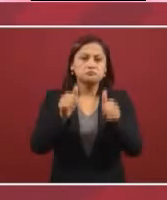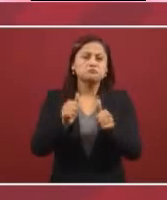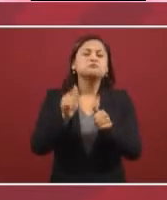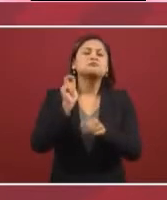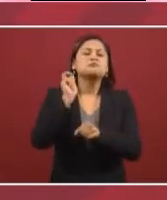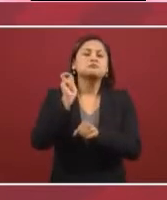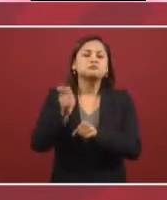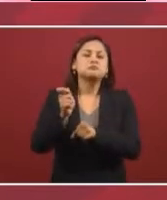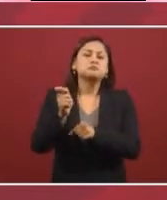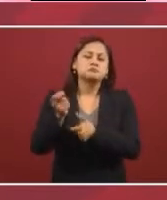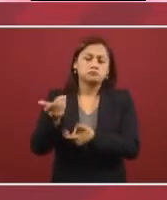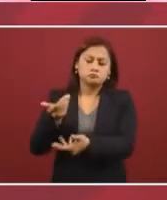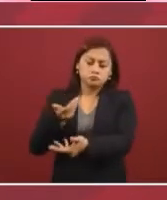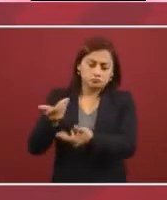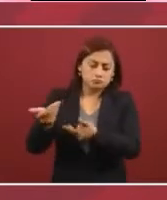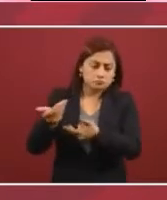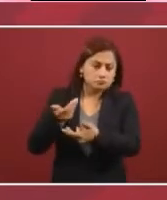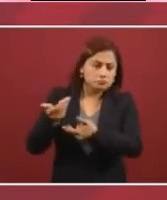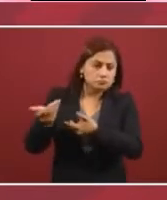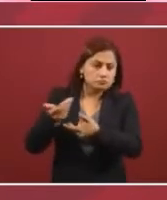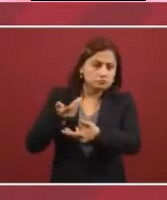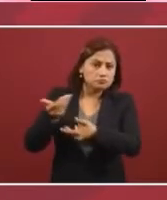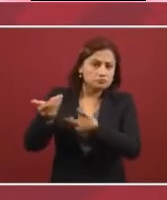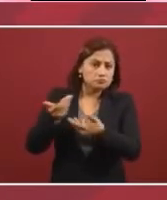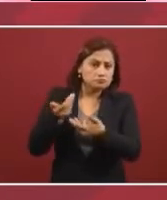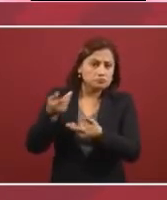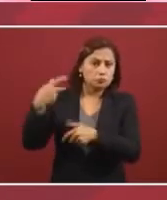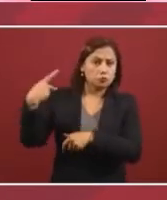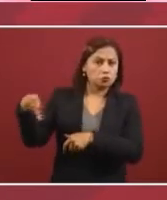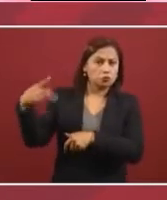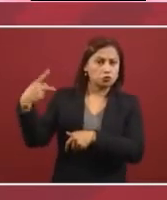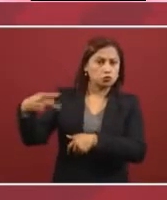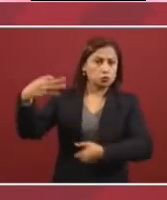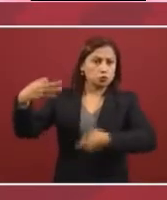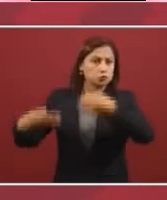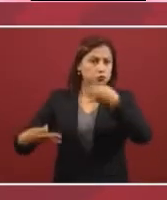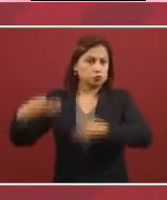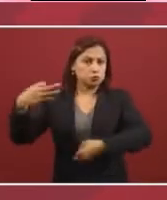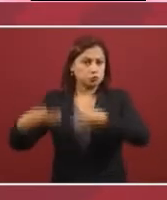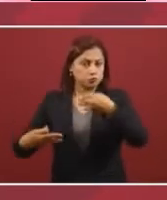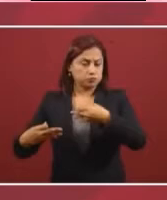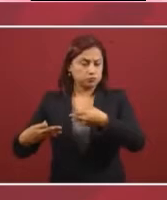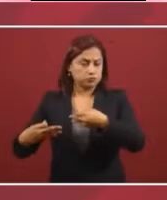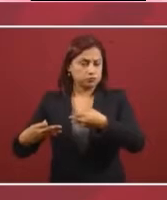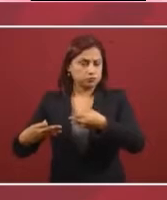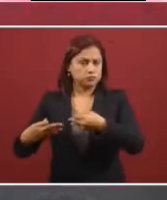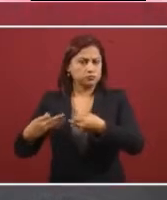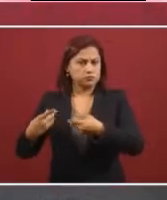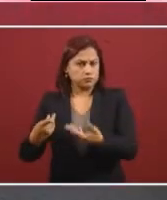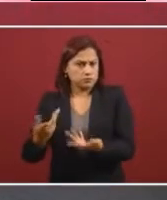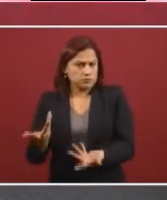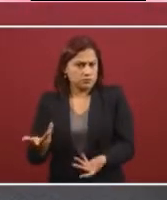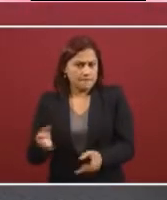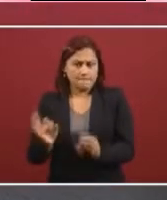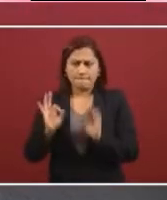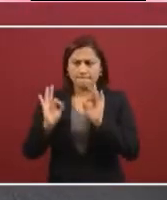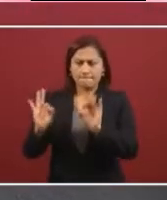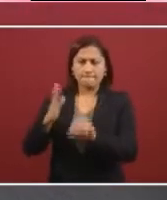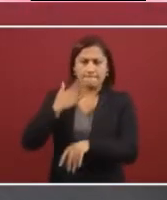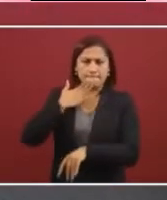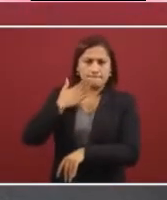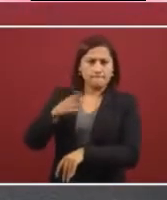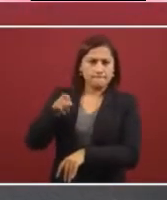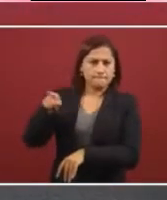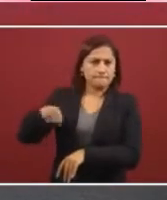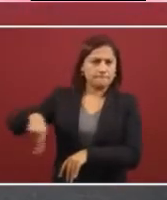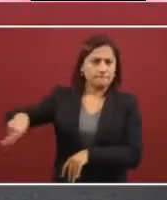and of collaboration of the judicial power. This speaks well of the